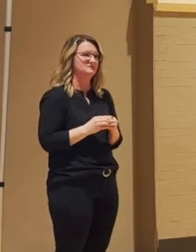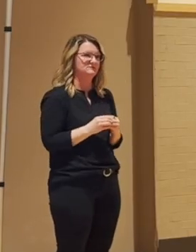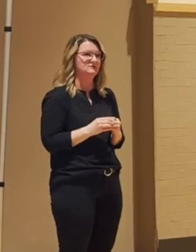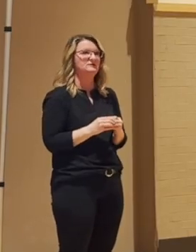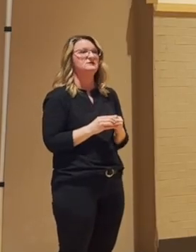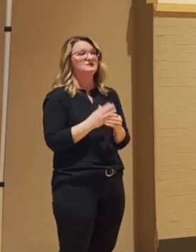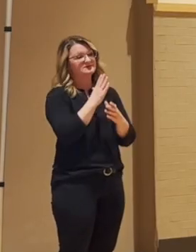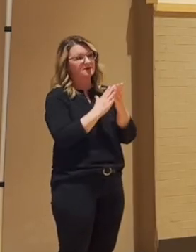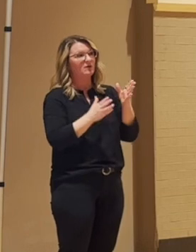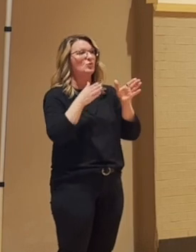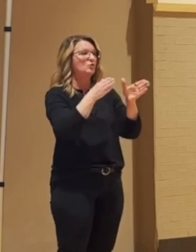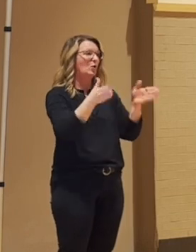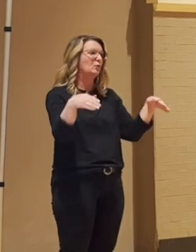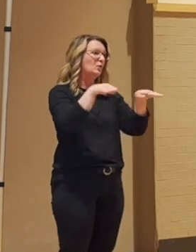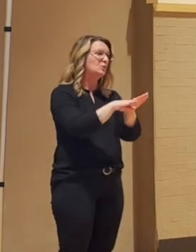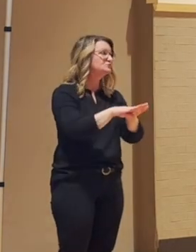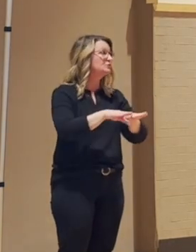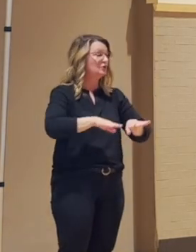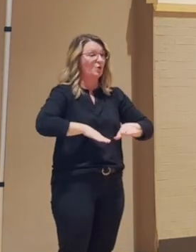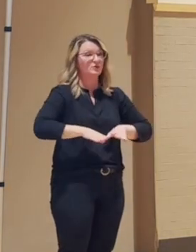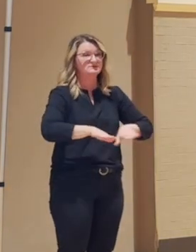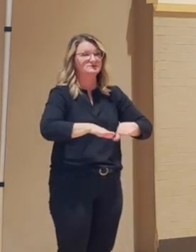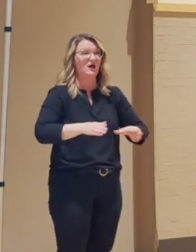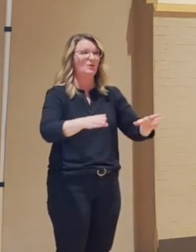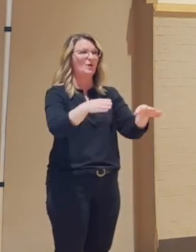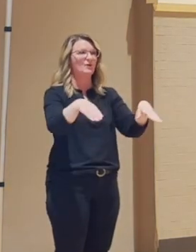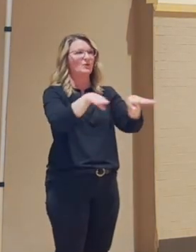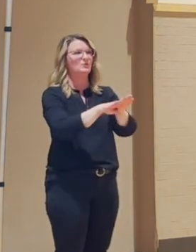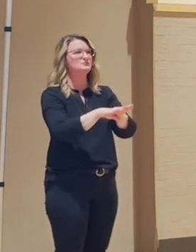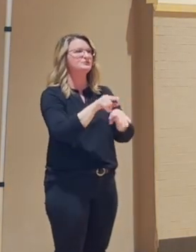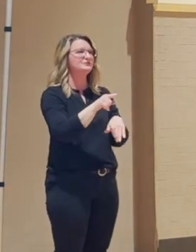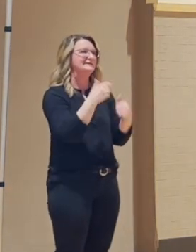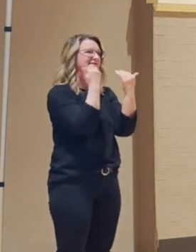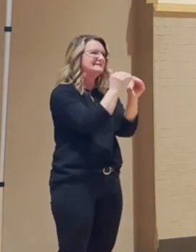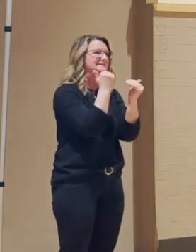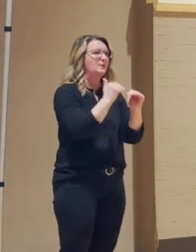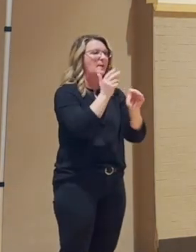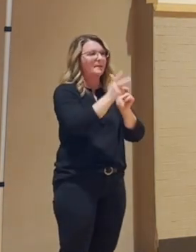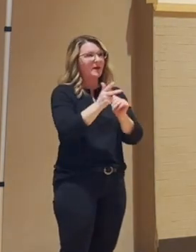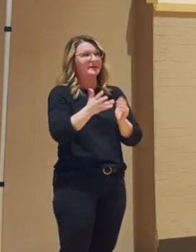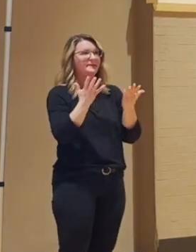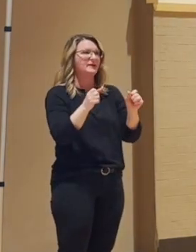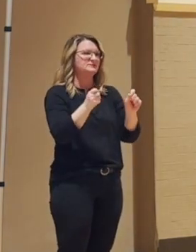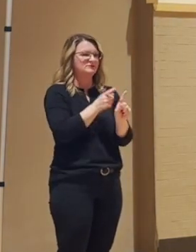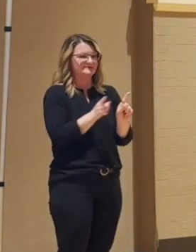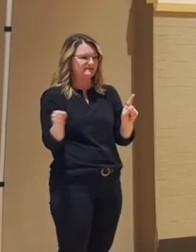Partial road closures, sidewalk closures possible, limited street parking possible, detours